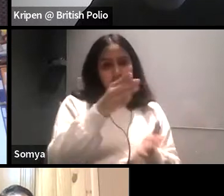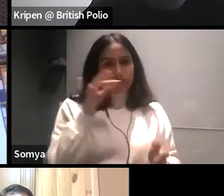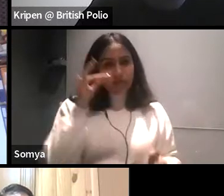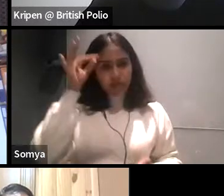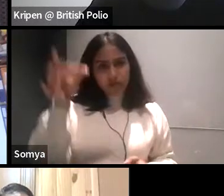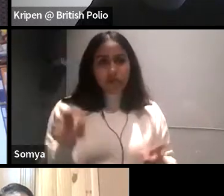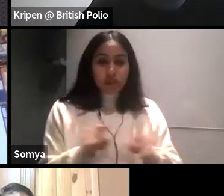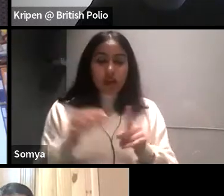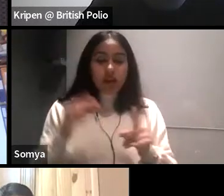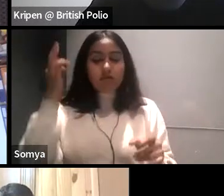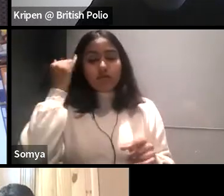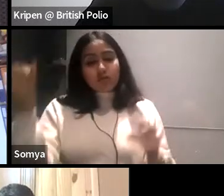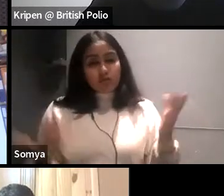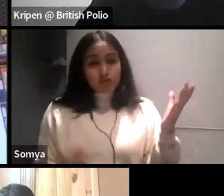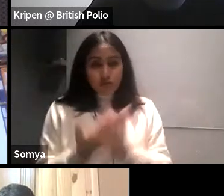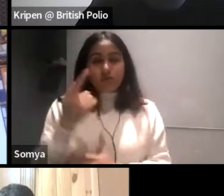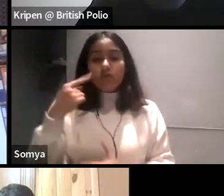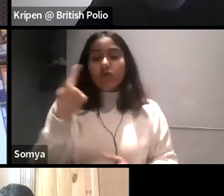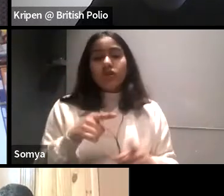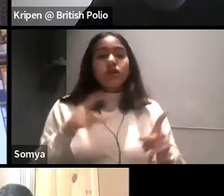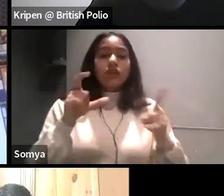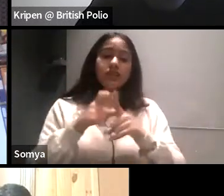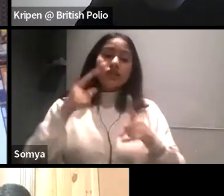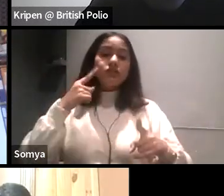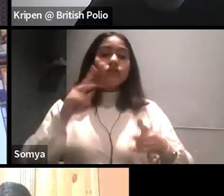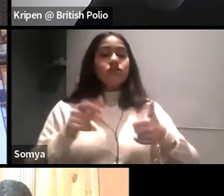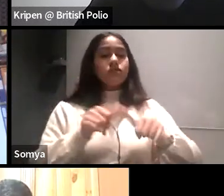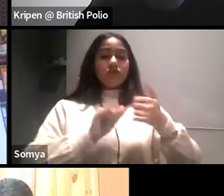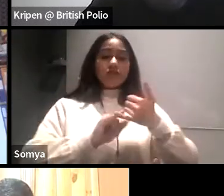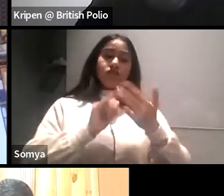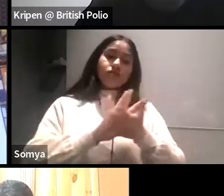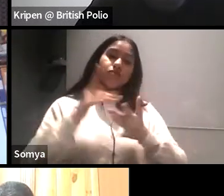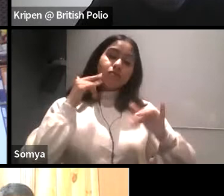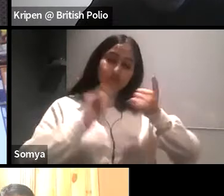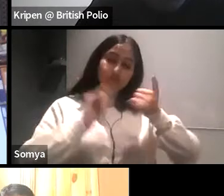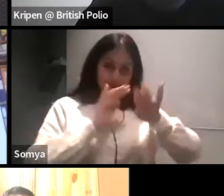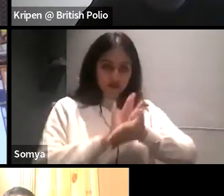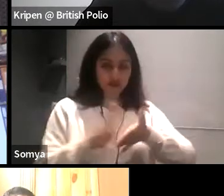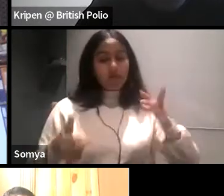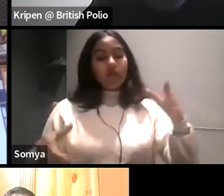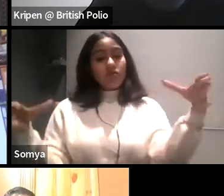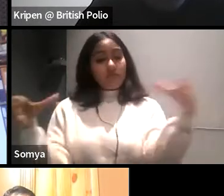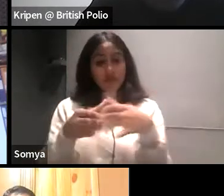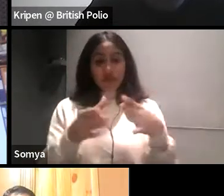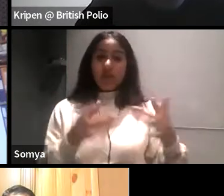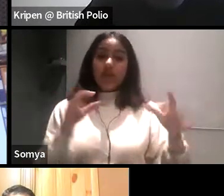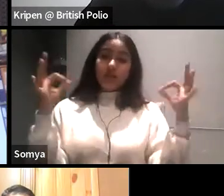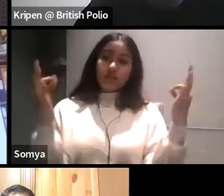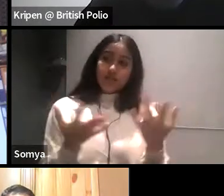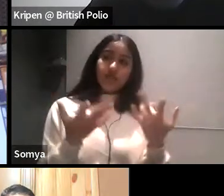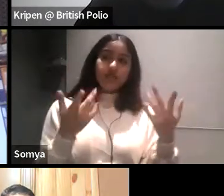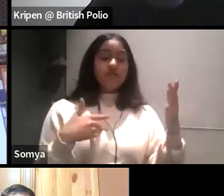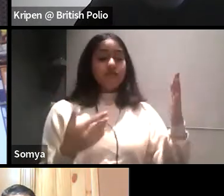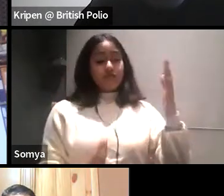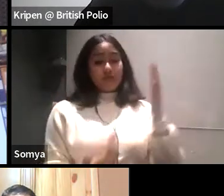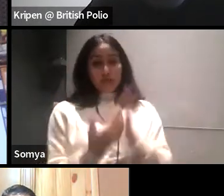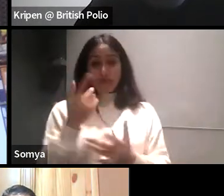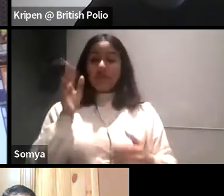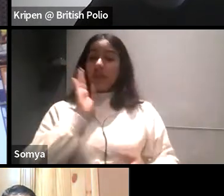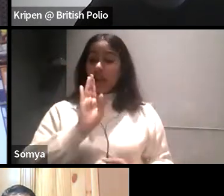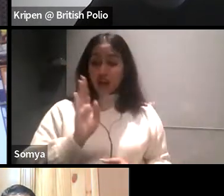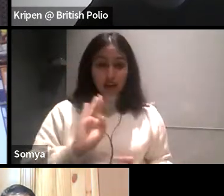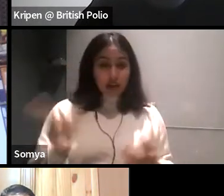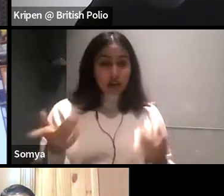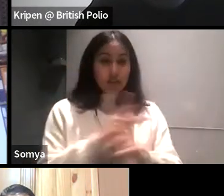seen some innovative thoughts from Mr. Devashish, who is trying to unite this community by different means. Like, he is organizing a singing